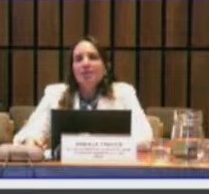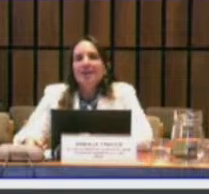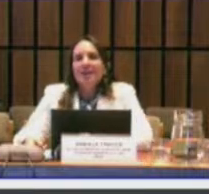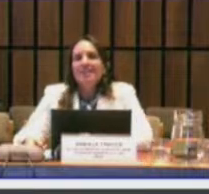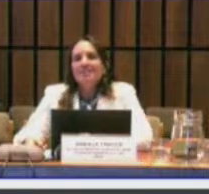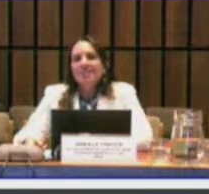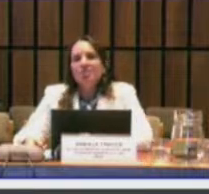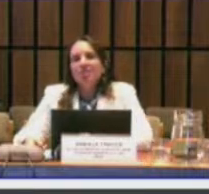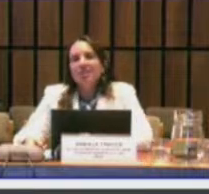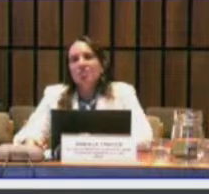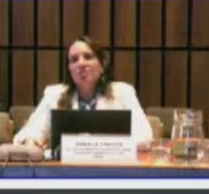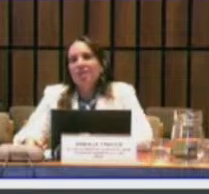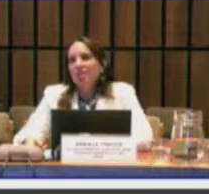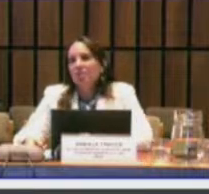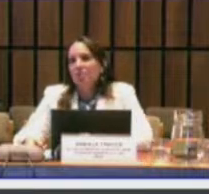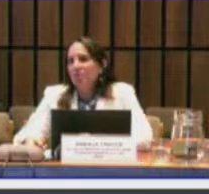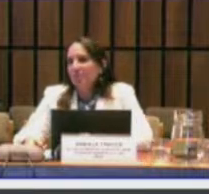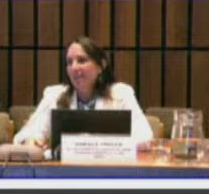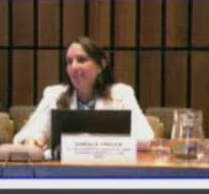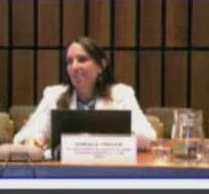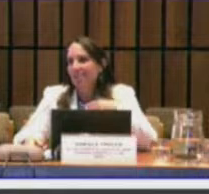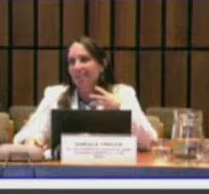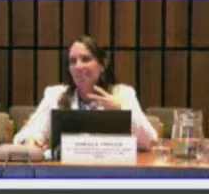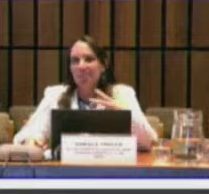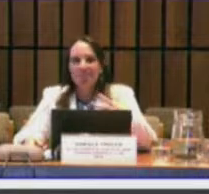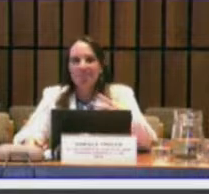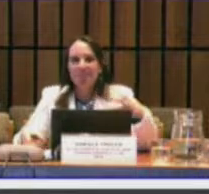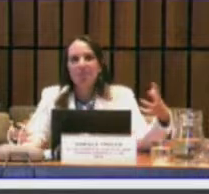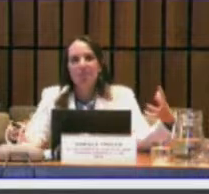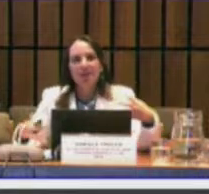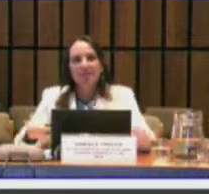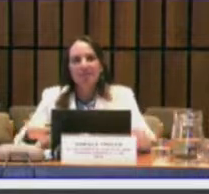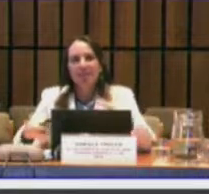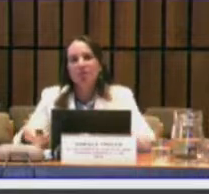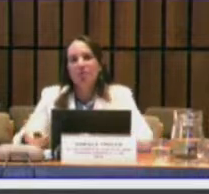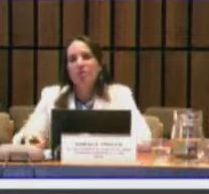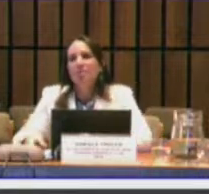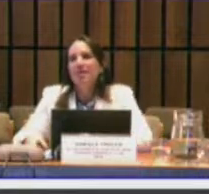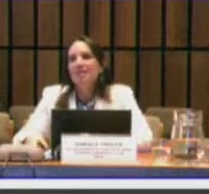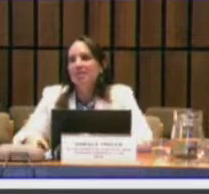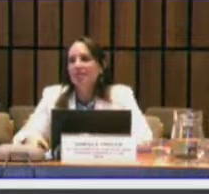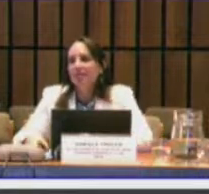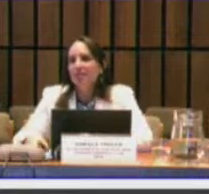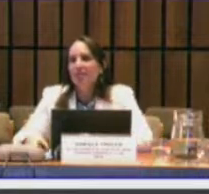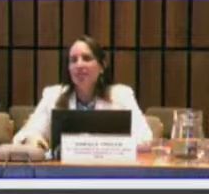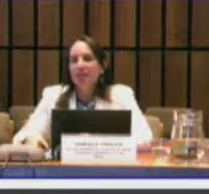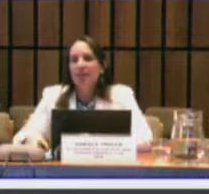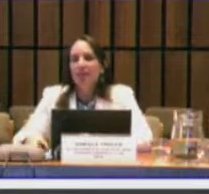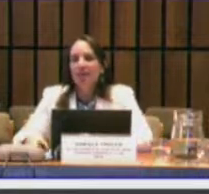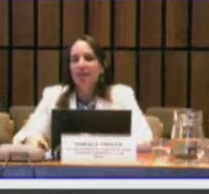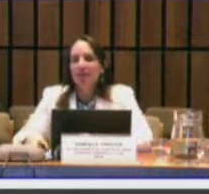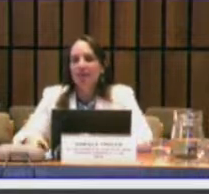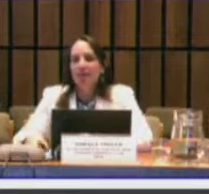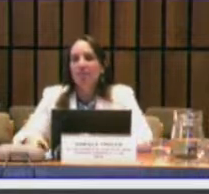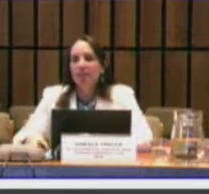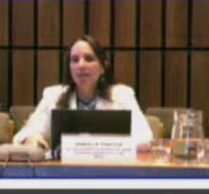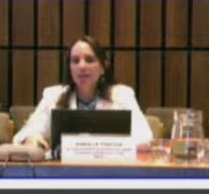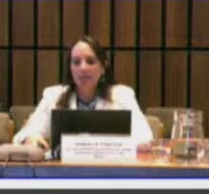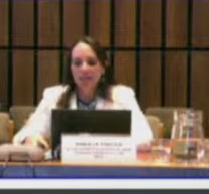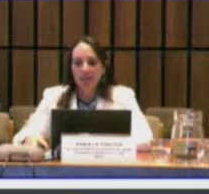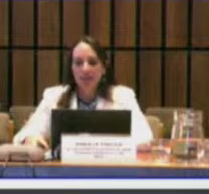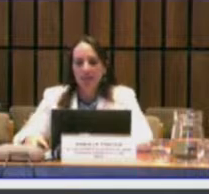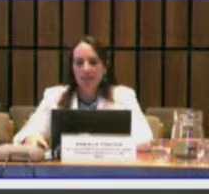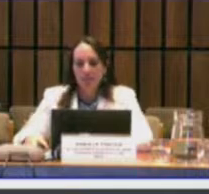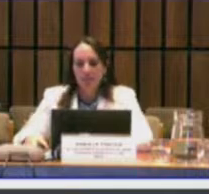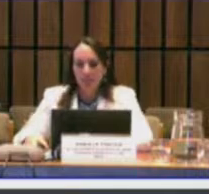Now, how to combine access inequalities and outcomes with the same indicator? This is what we would like to do, to have